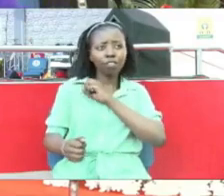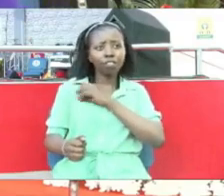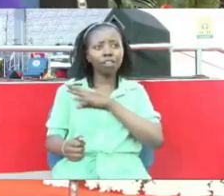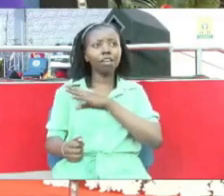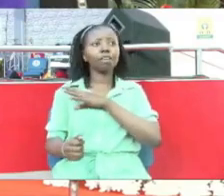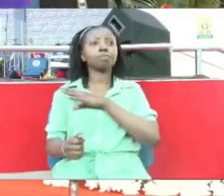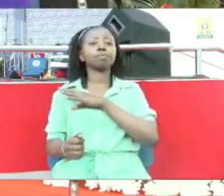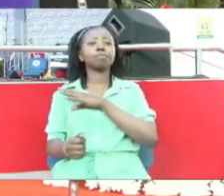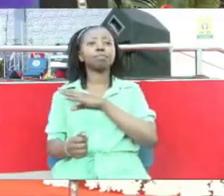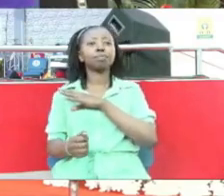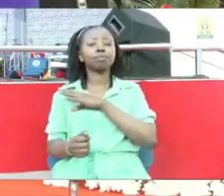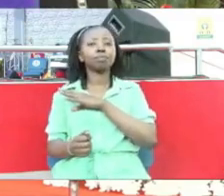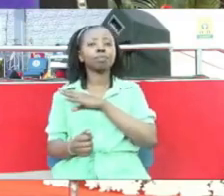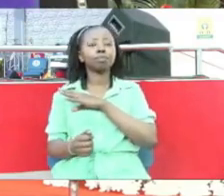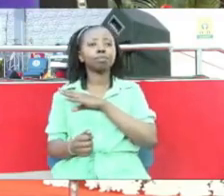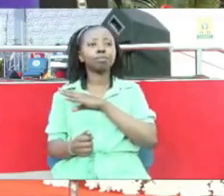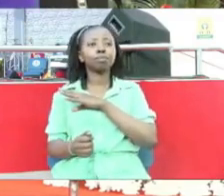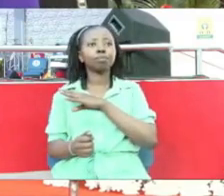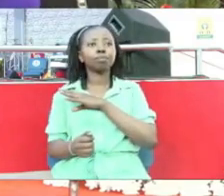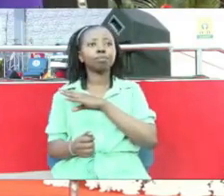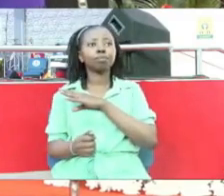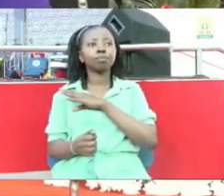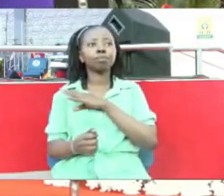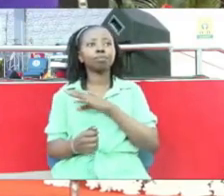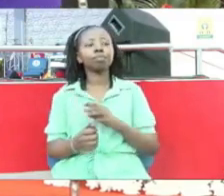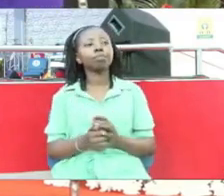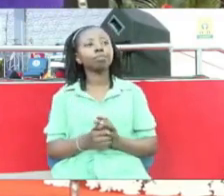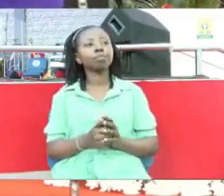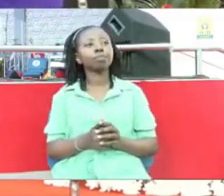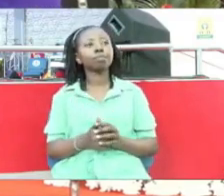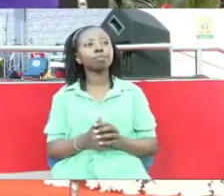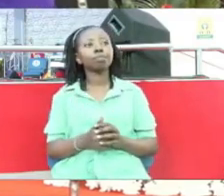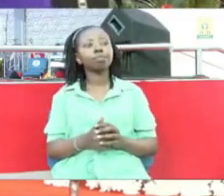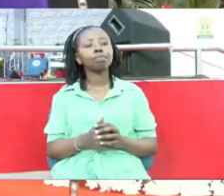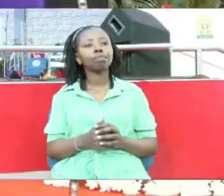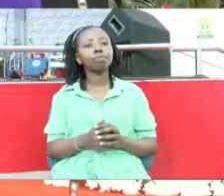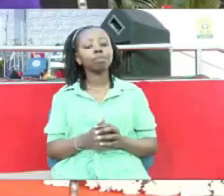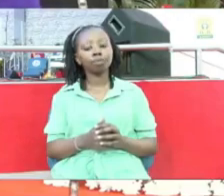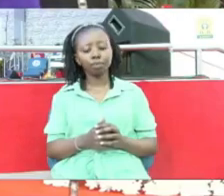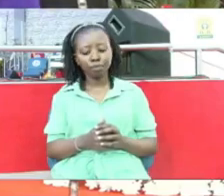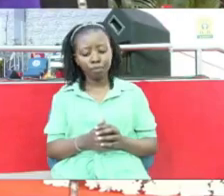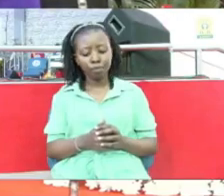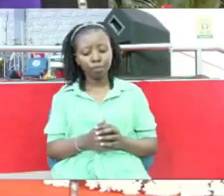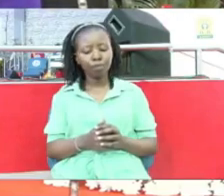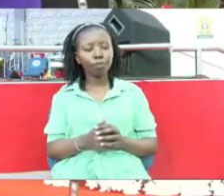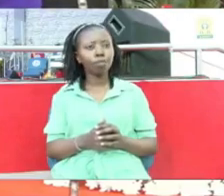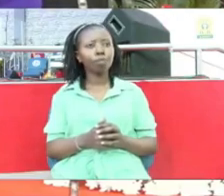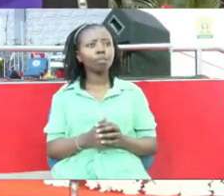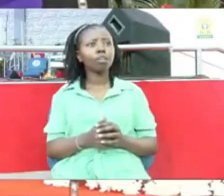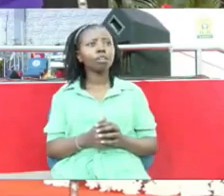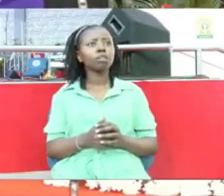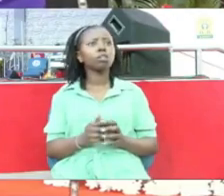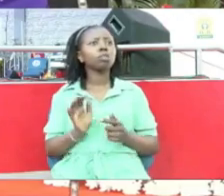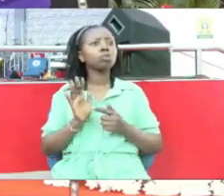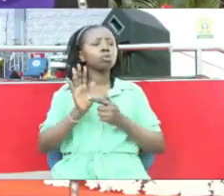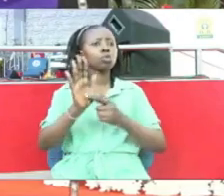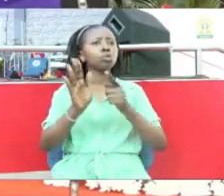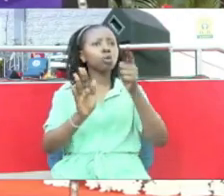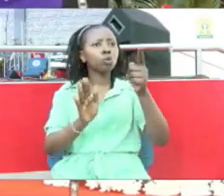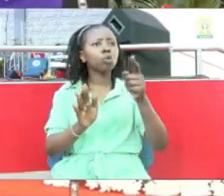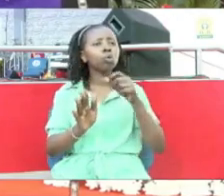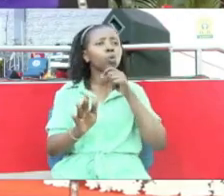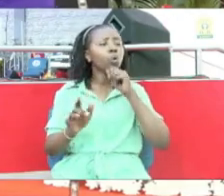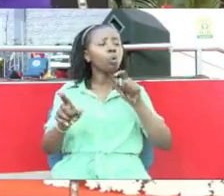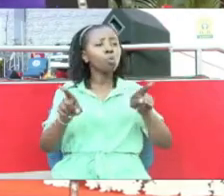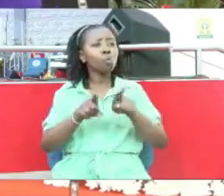kwamba tukaweze kutafuta wokovu wetu. I want to bring it to you, my brother, my